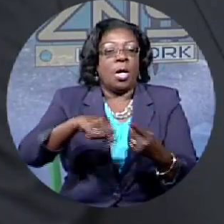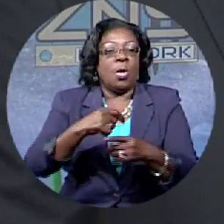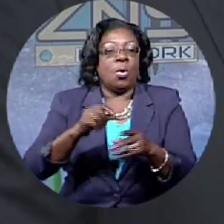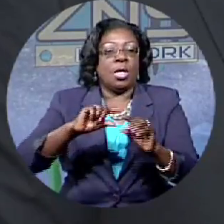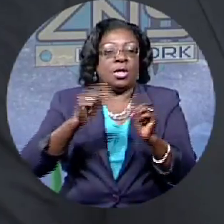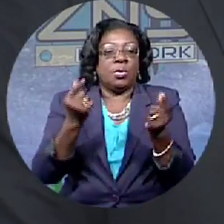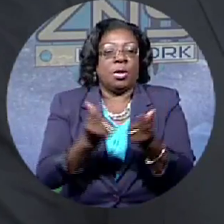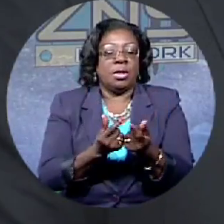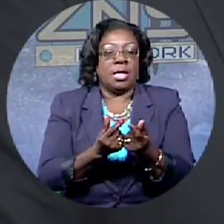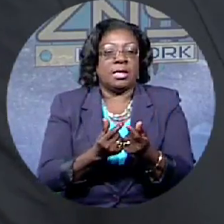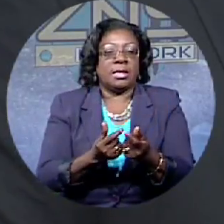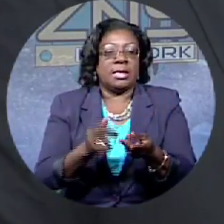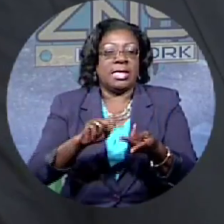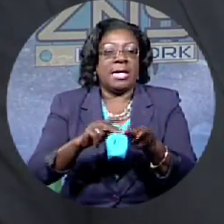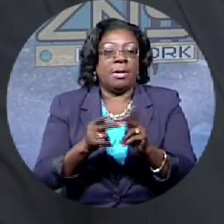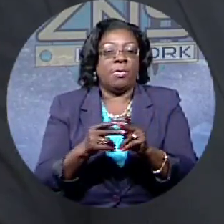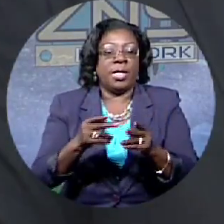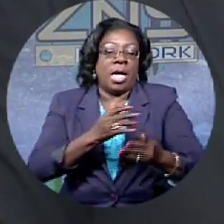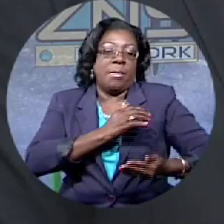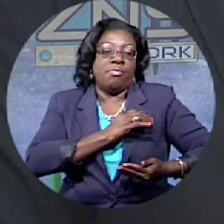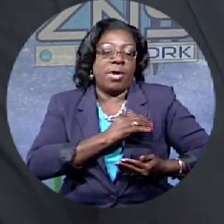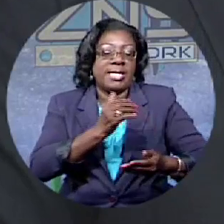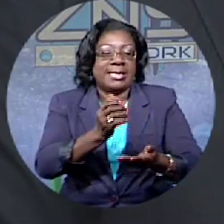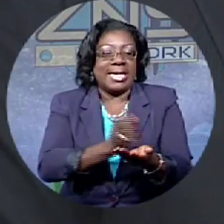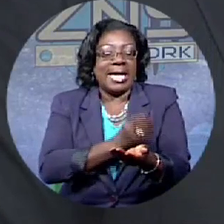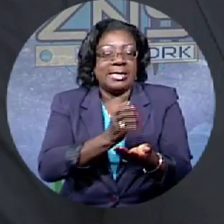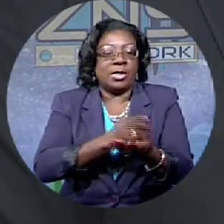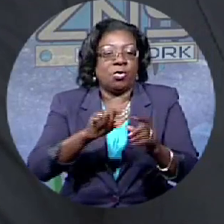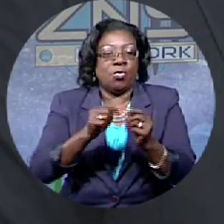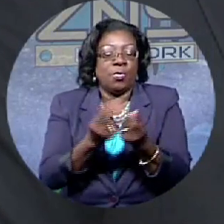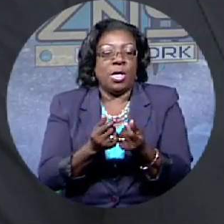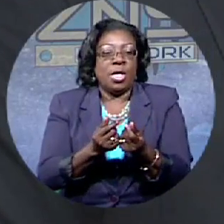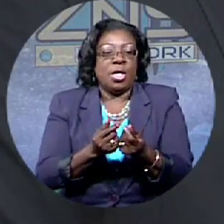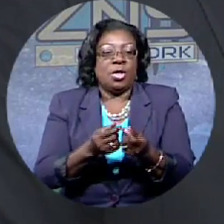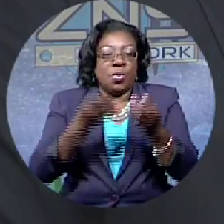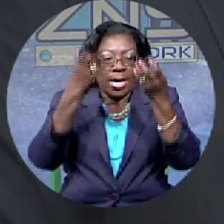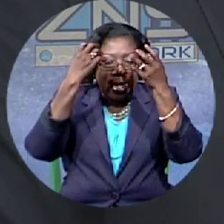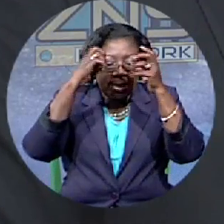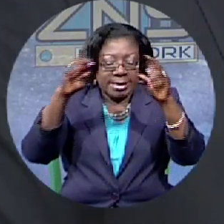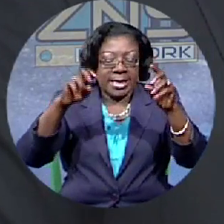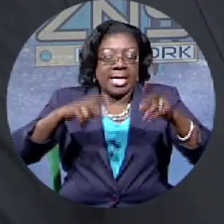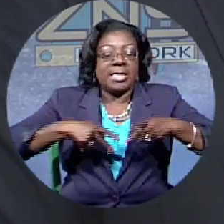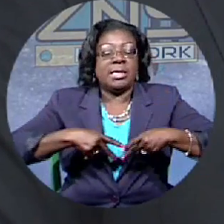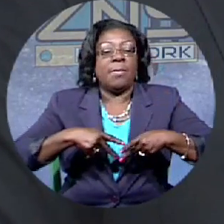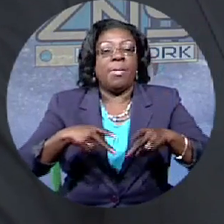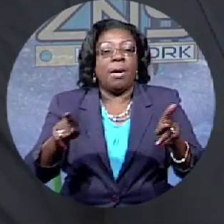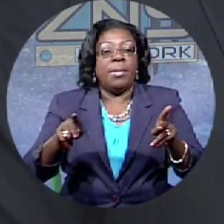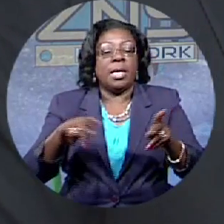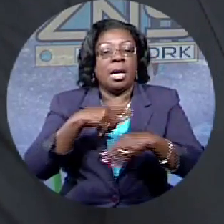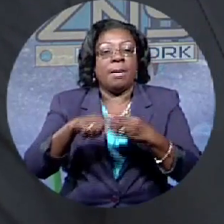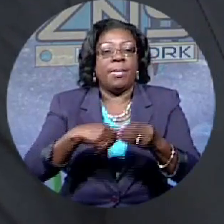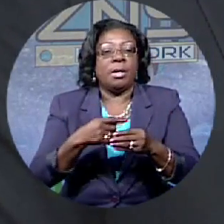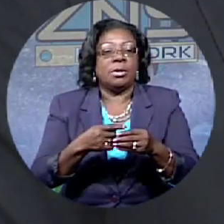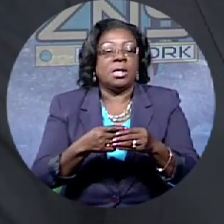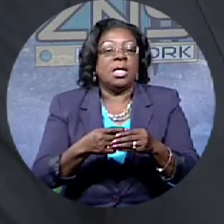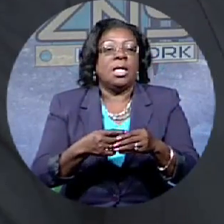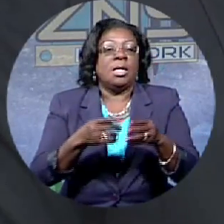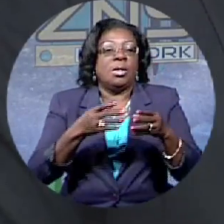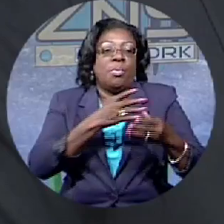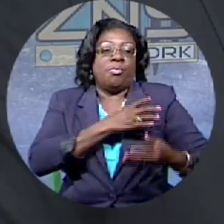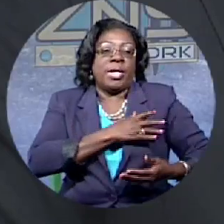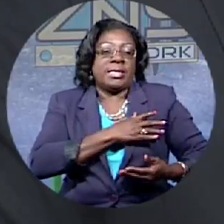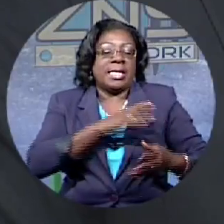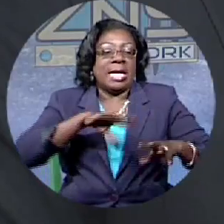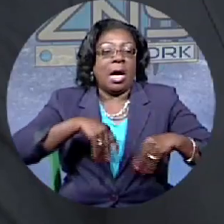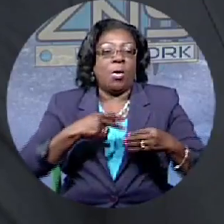has teamed up with a breast cancer group to educate the public on the implications of one of the leading causes of death amongst women in this country.